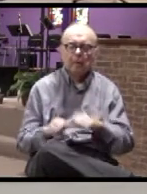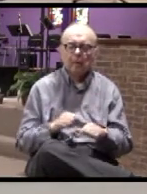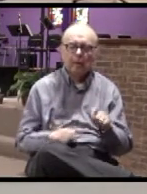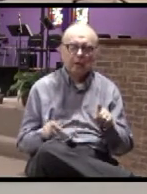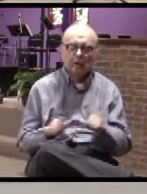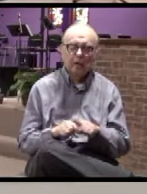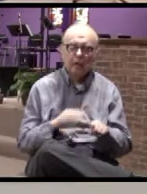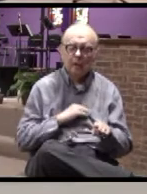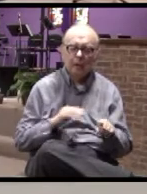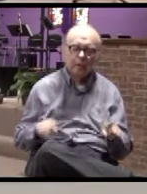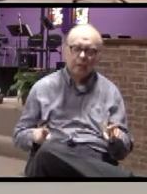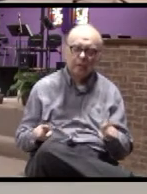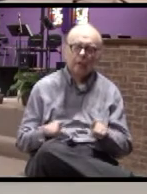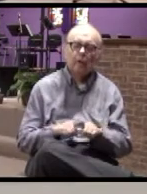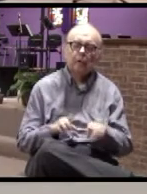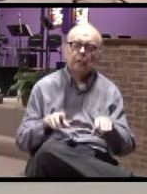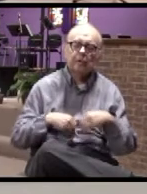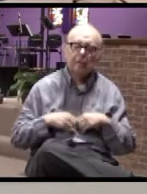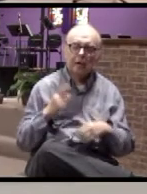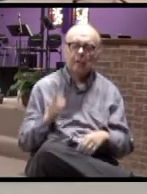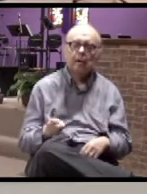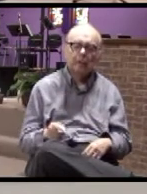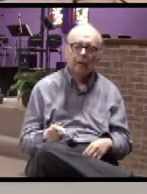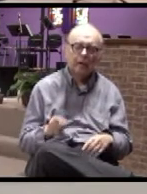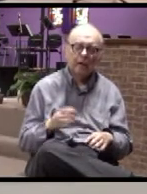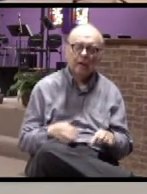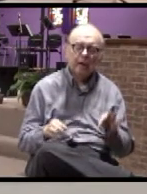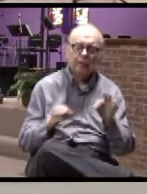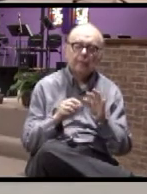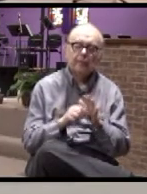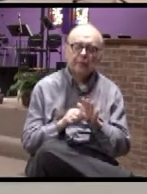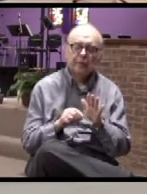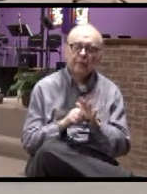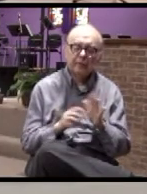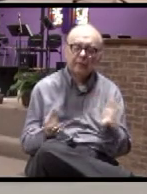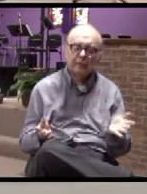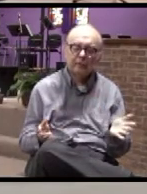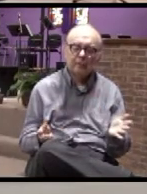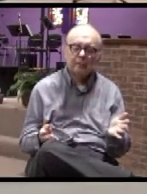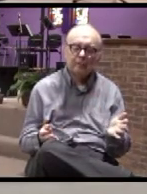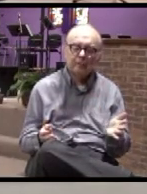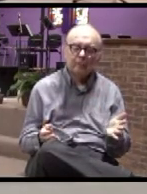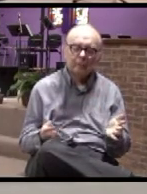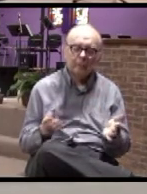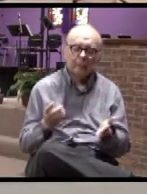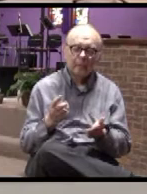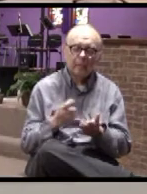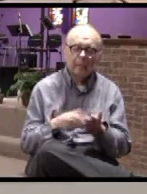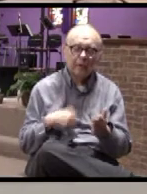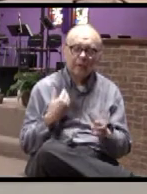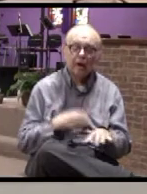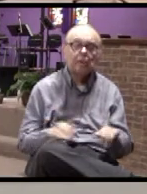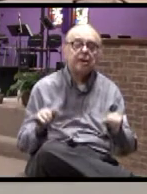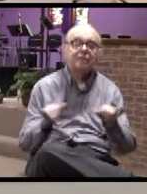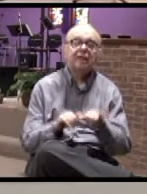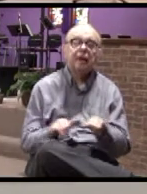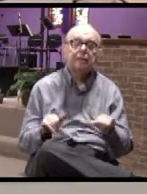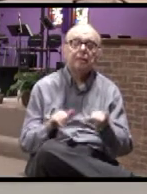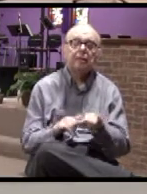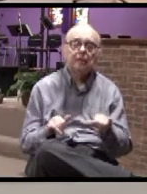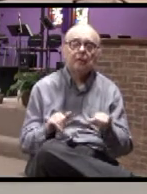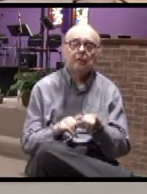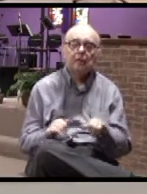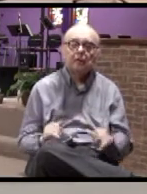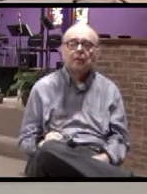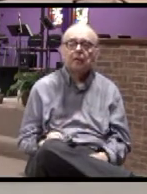the Messiah also accepted you. The key verse is this. What's our standard?